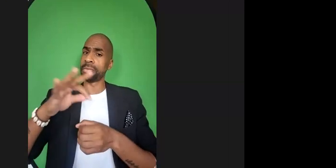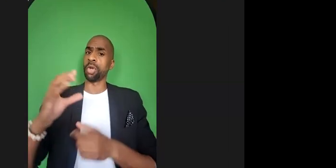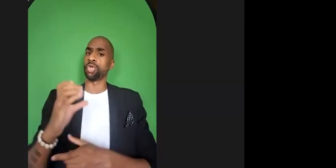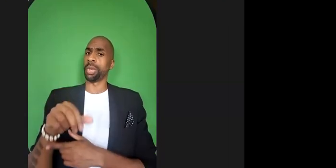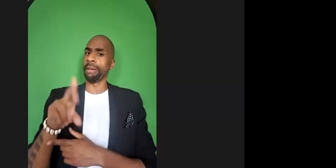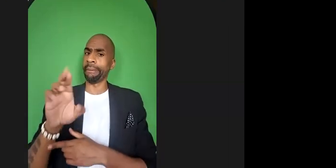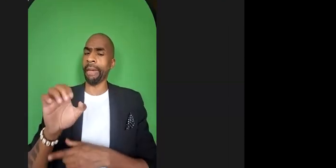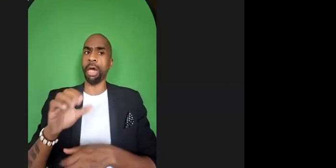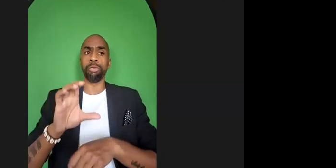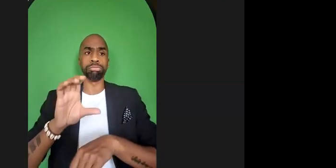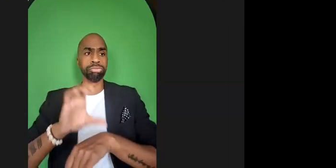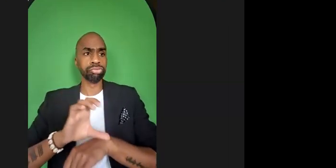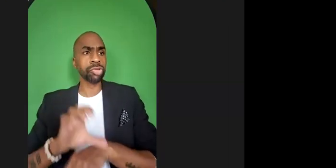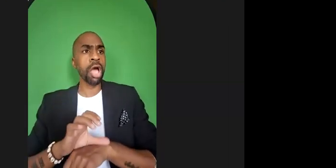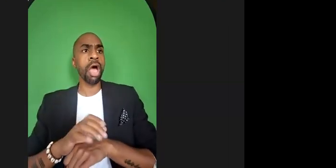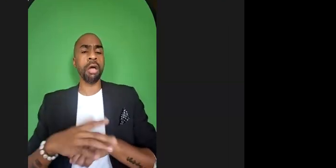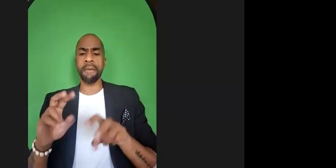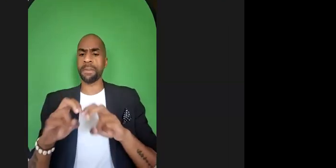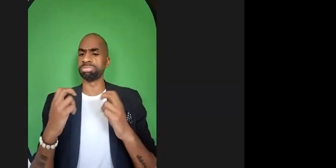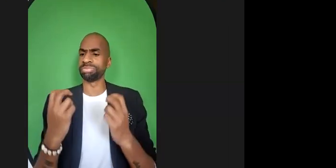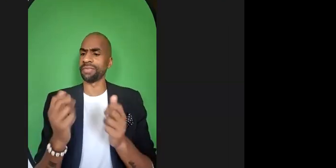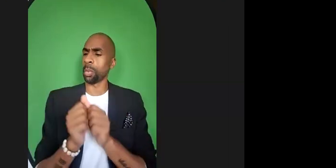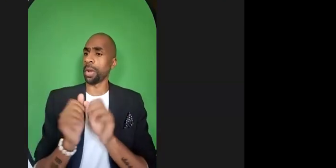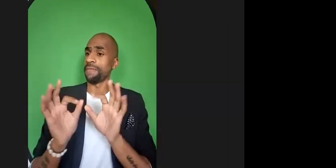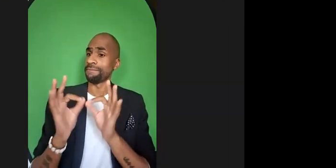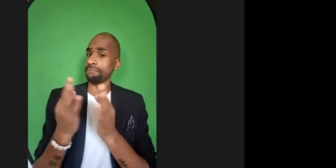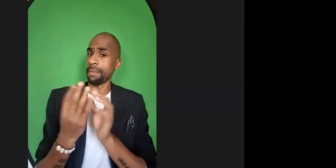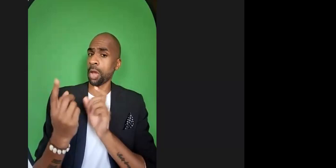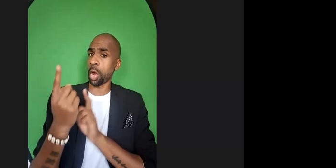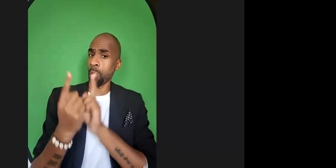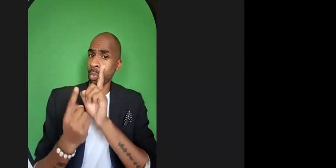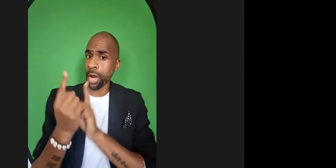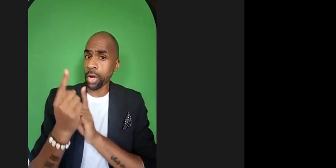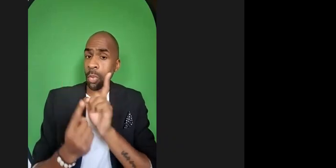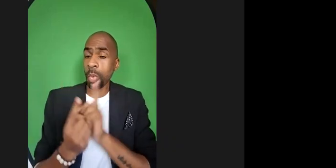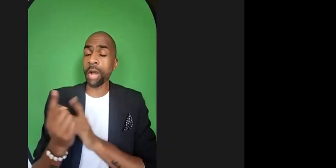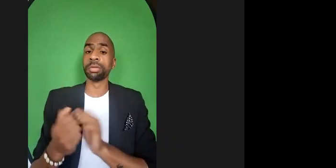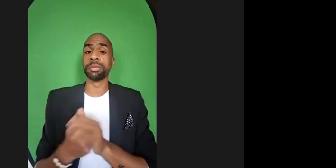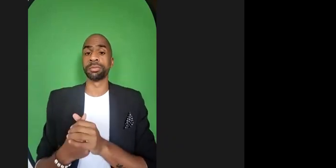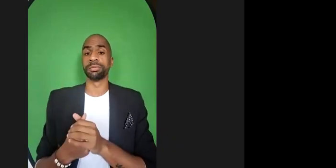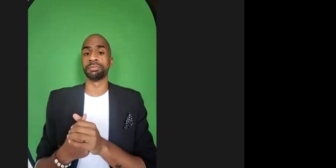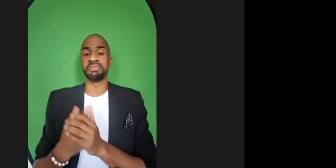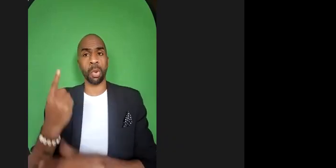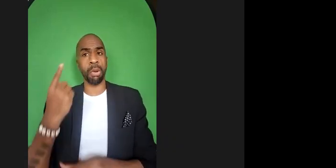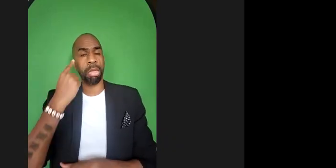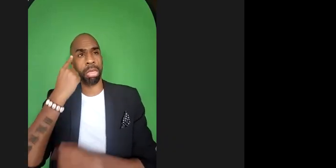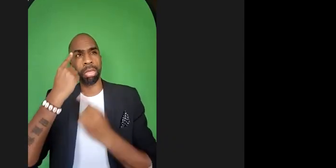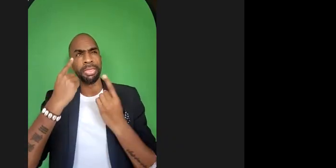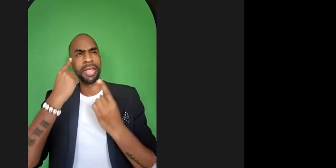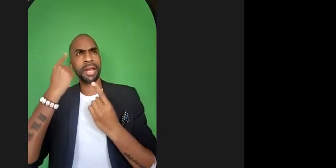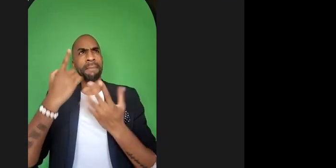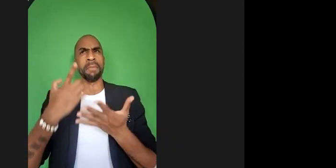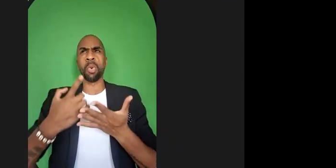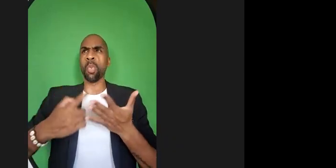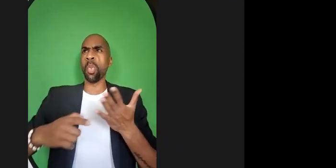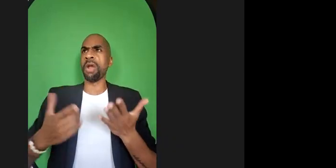meet with patients or family members one-on-one. We'll sometimes do legacy work, thinking about, you know, what are the things that